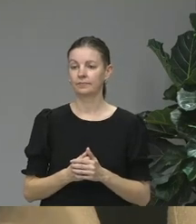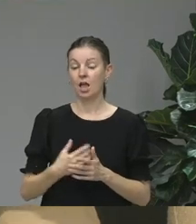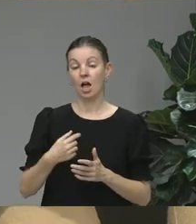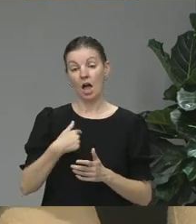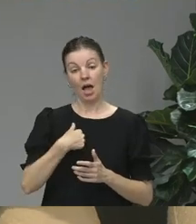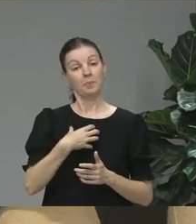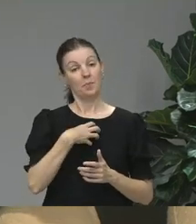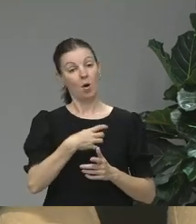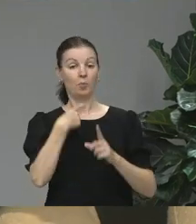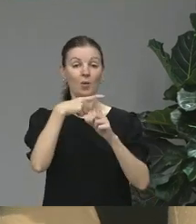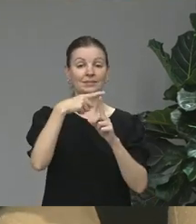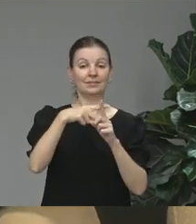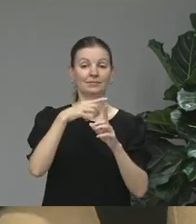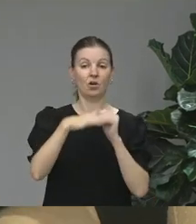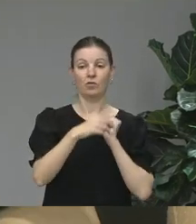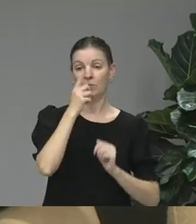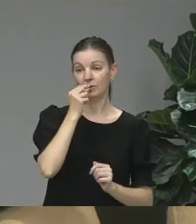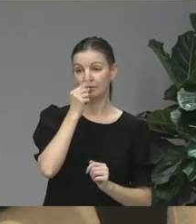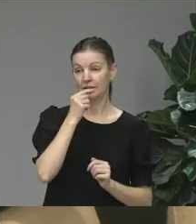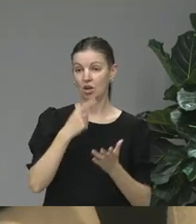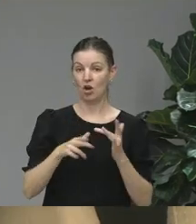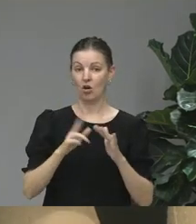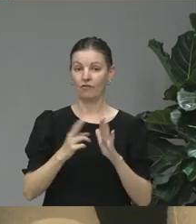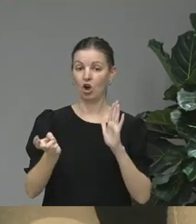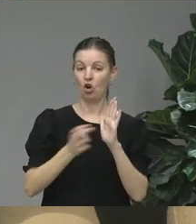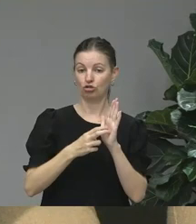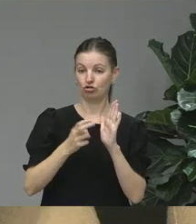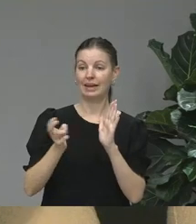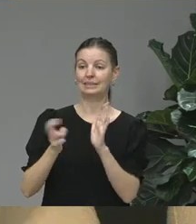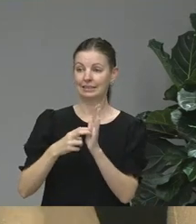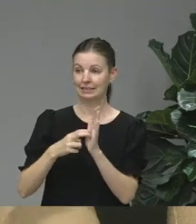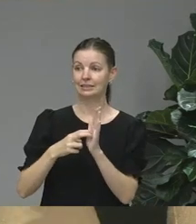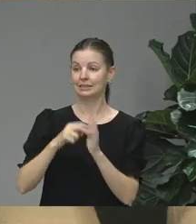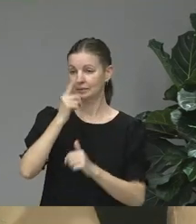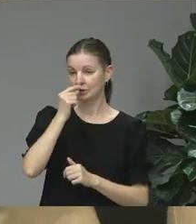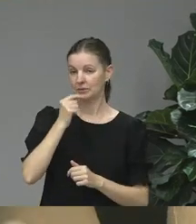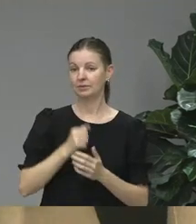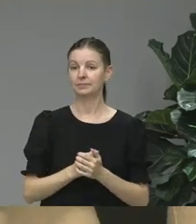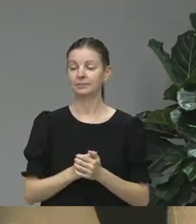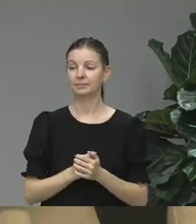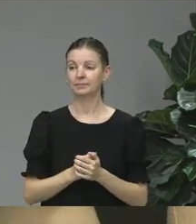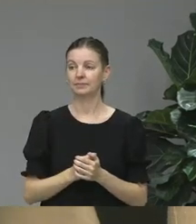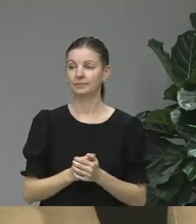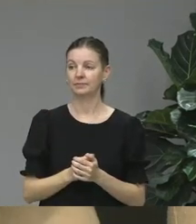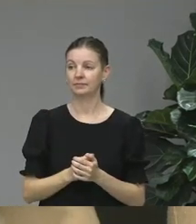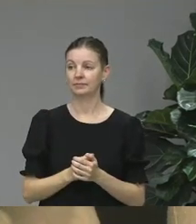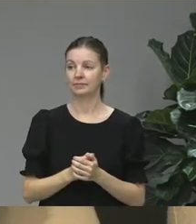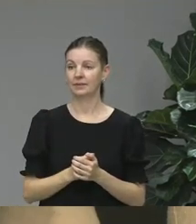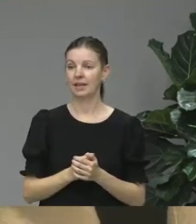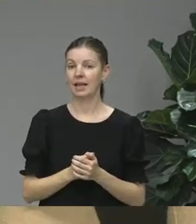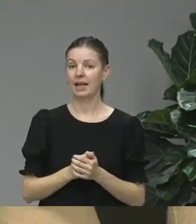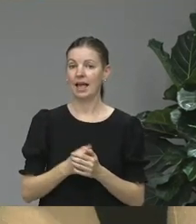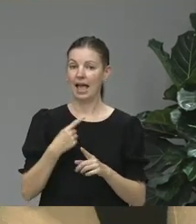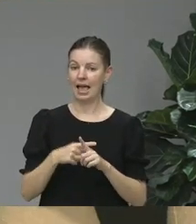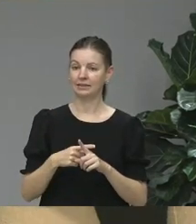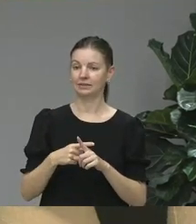more optimistic about the possibilities of that contracting leverage and the accounting for the